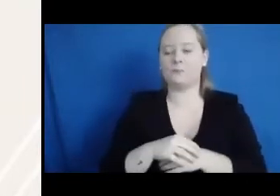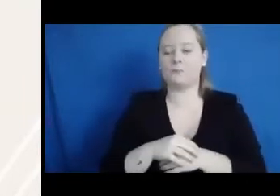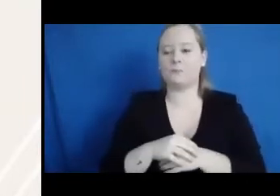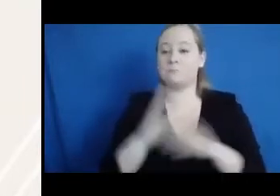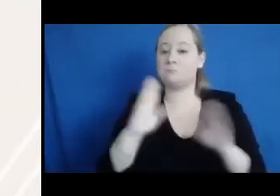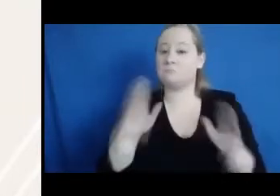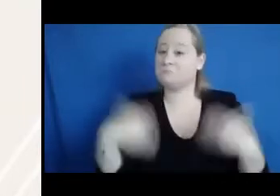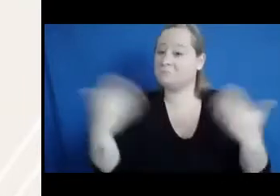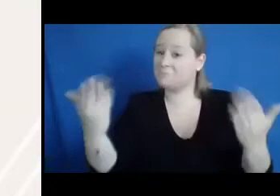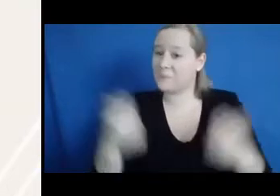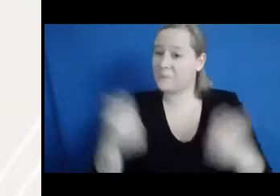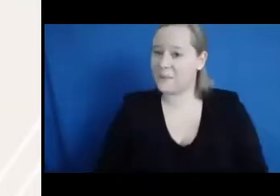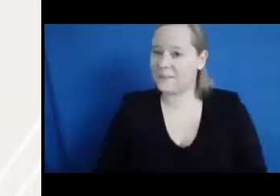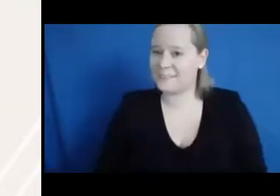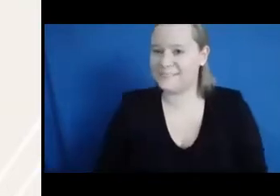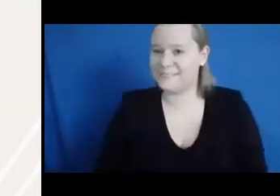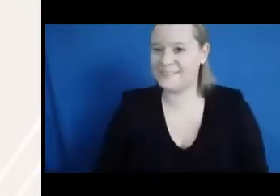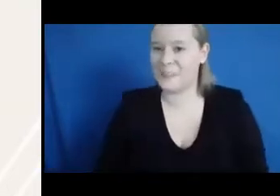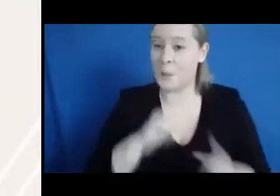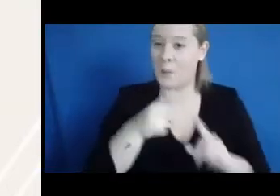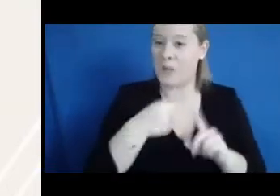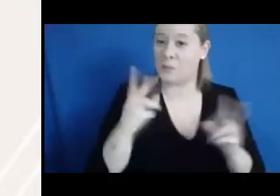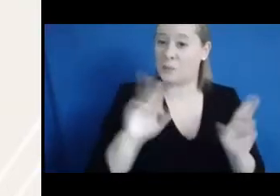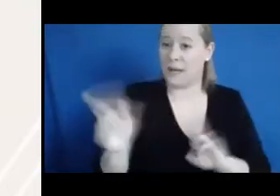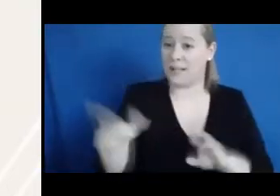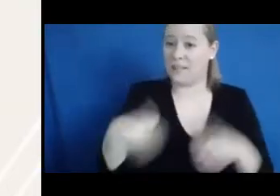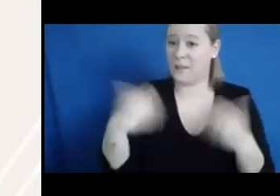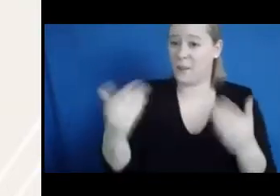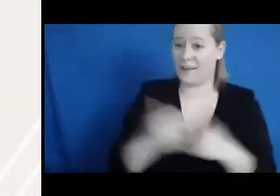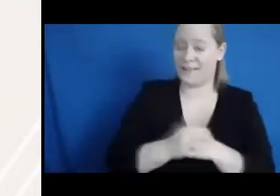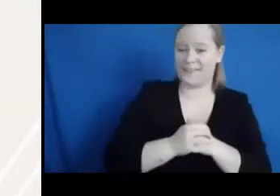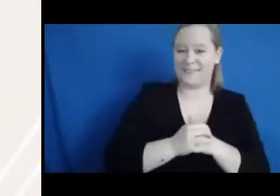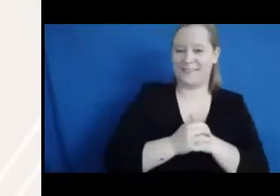up whenever you're ready. Go ahead and share your screen.